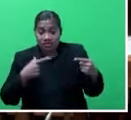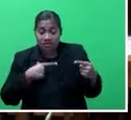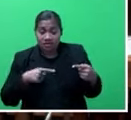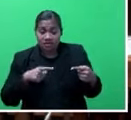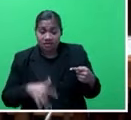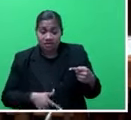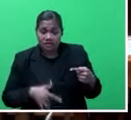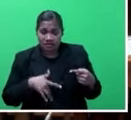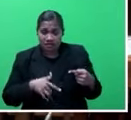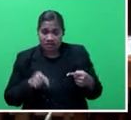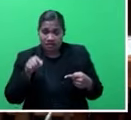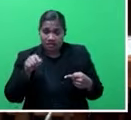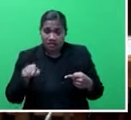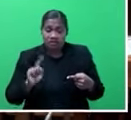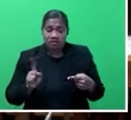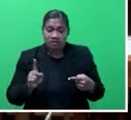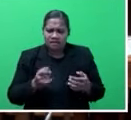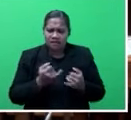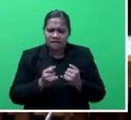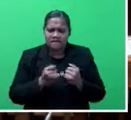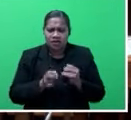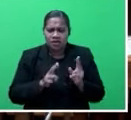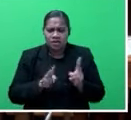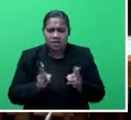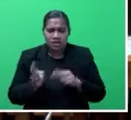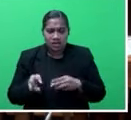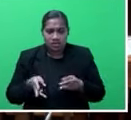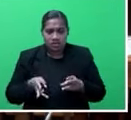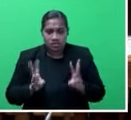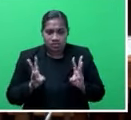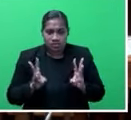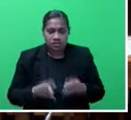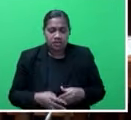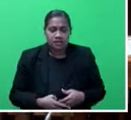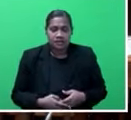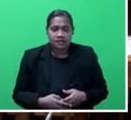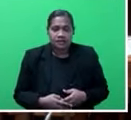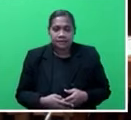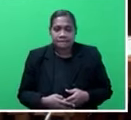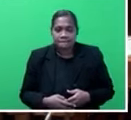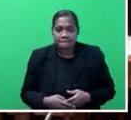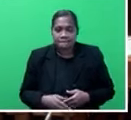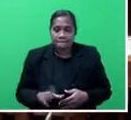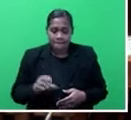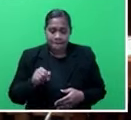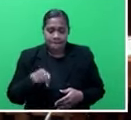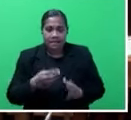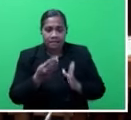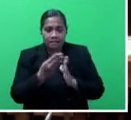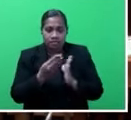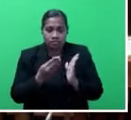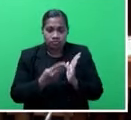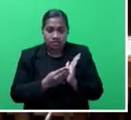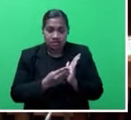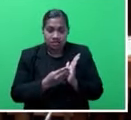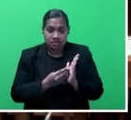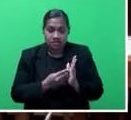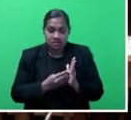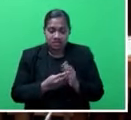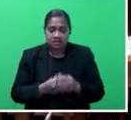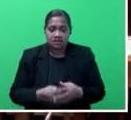expresses in a very neat way the status of this budget. He stated